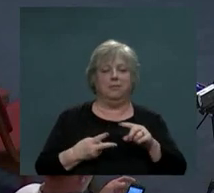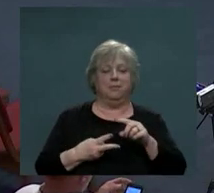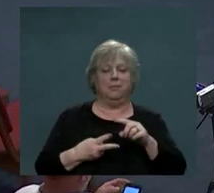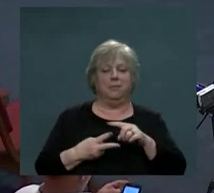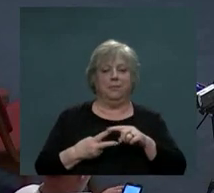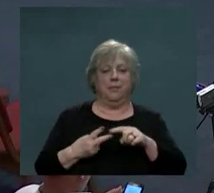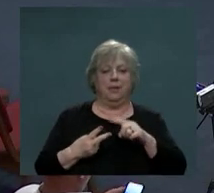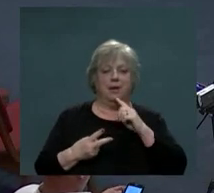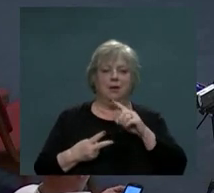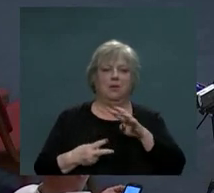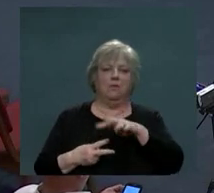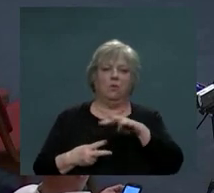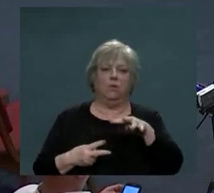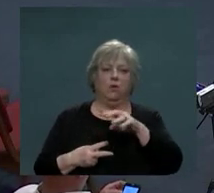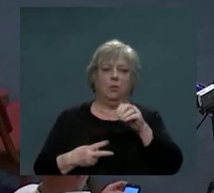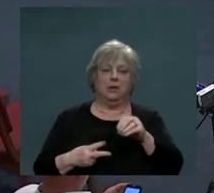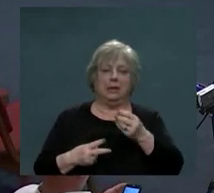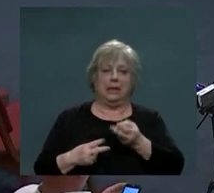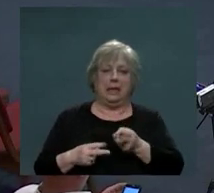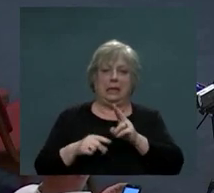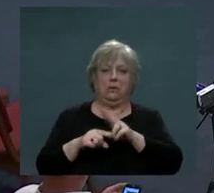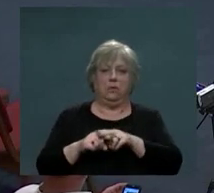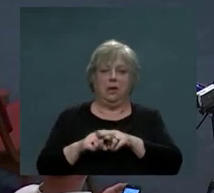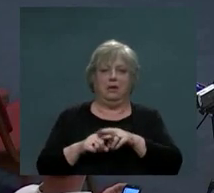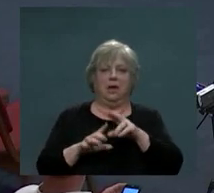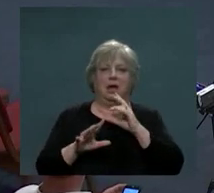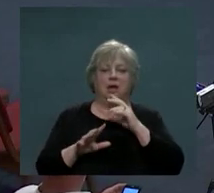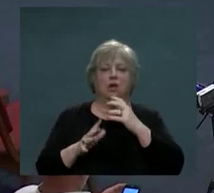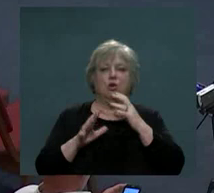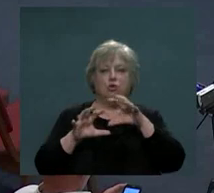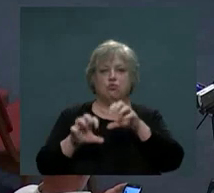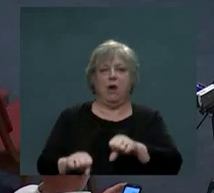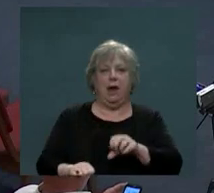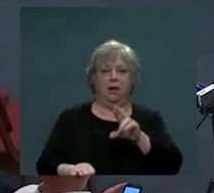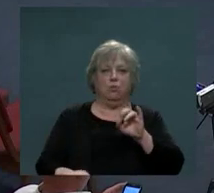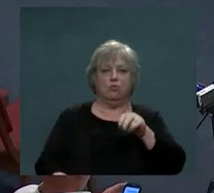is a 44% increase in rape in our city.